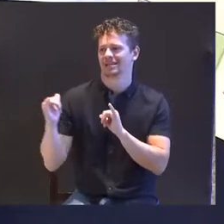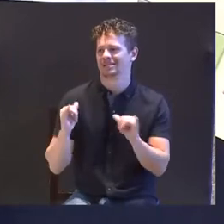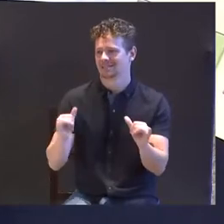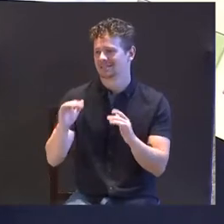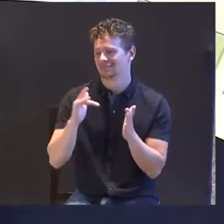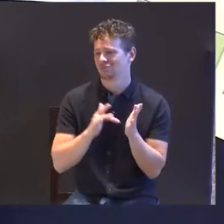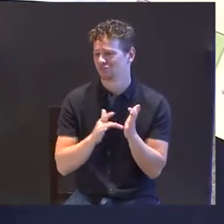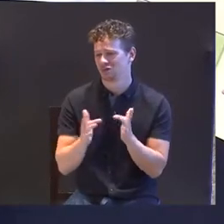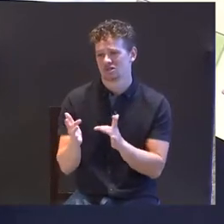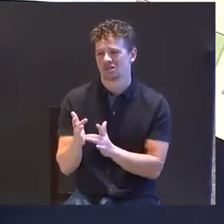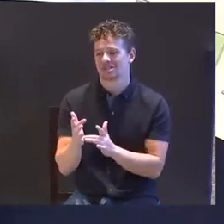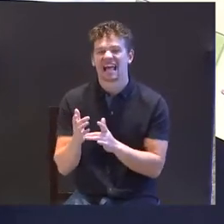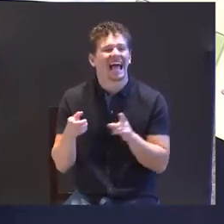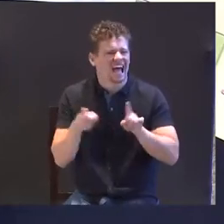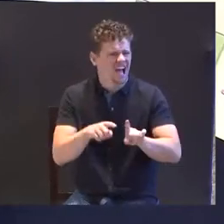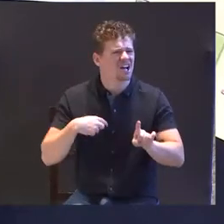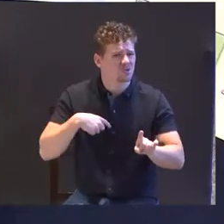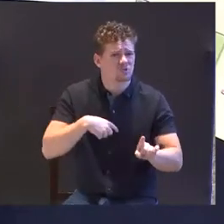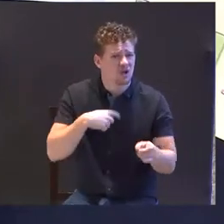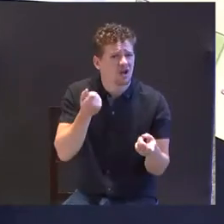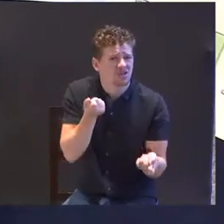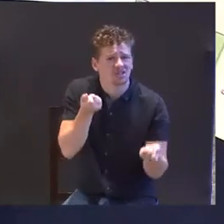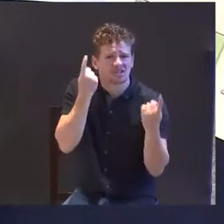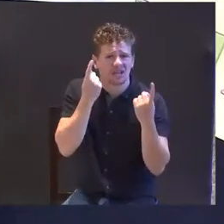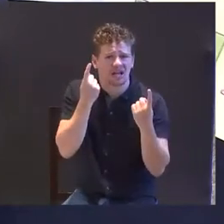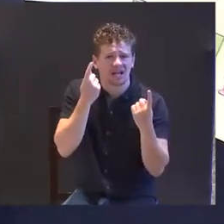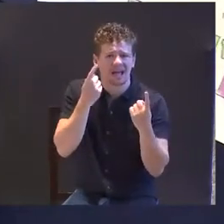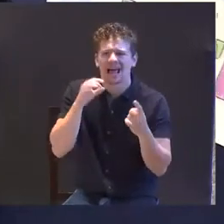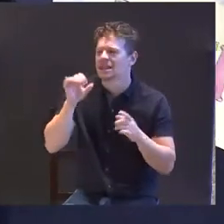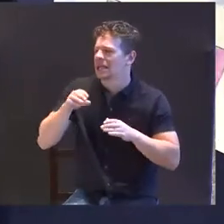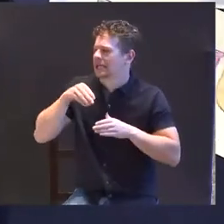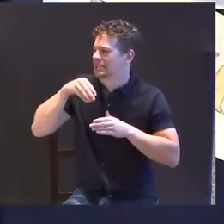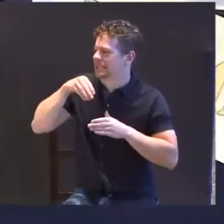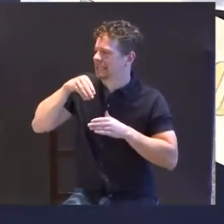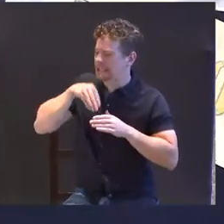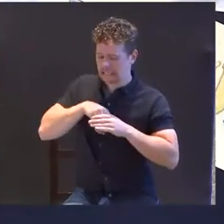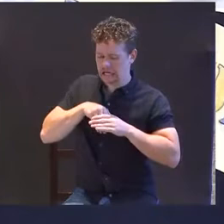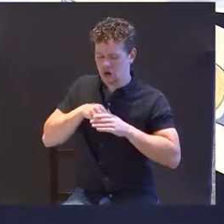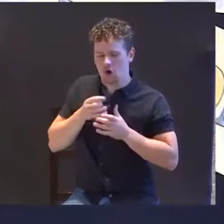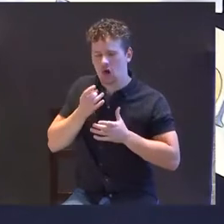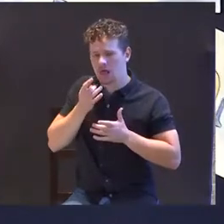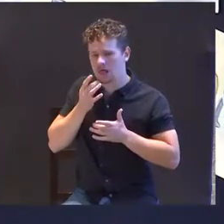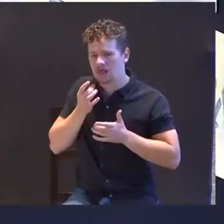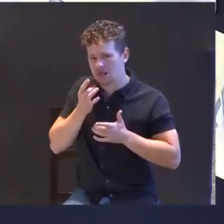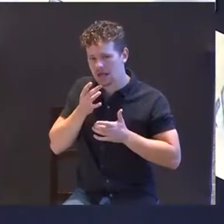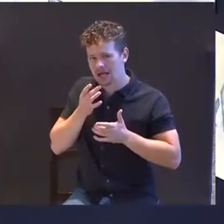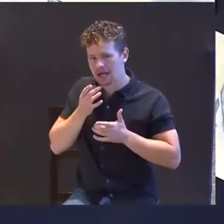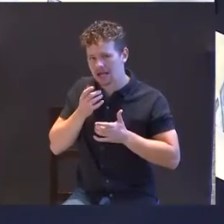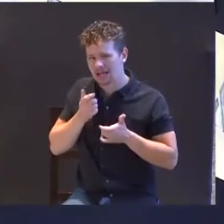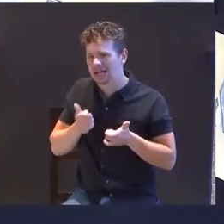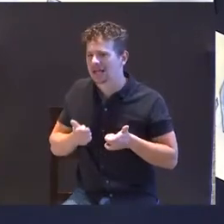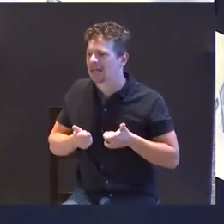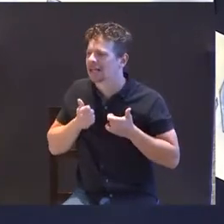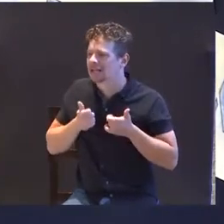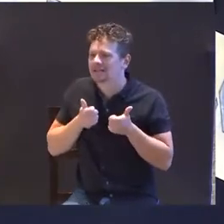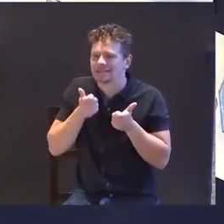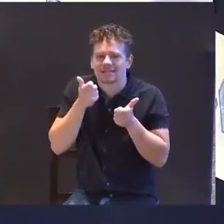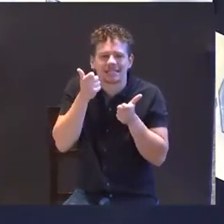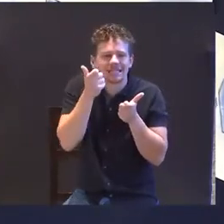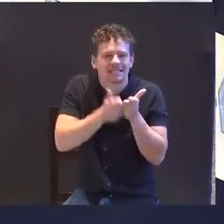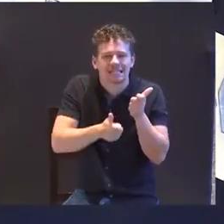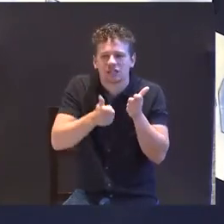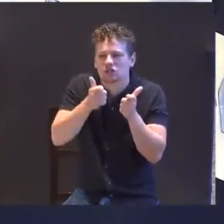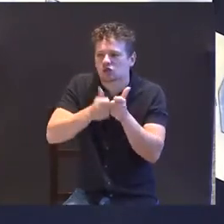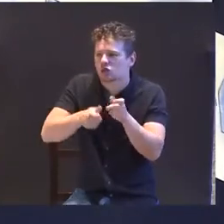it. Also, Charles Fillmore says, there's an inner light, the illumination of spirit, resident in the center of every man's